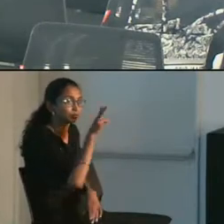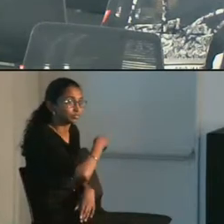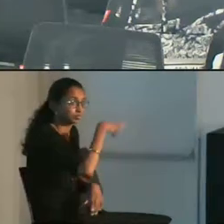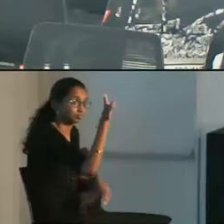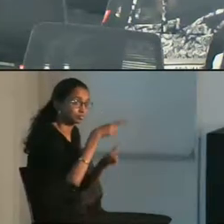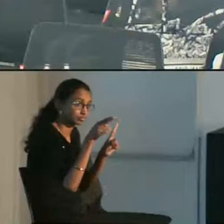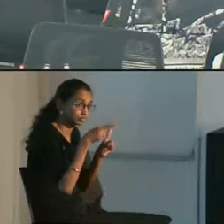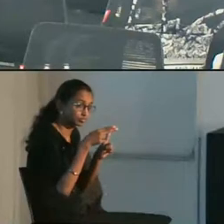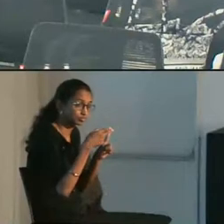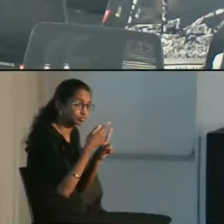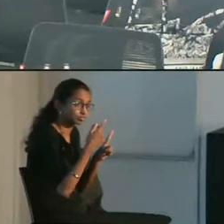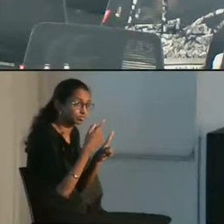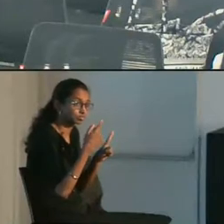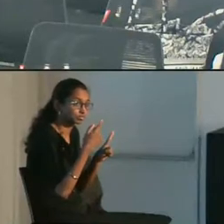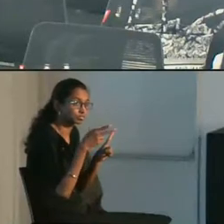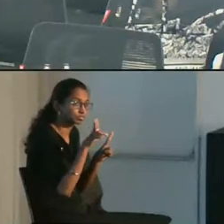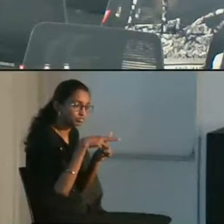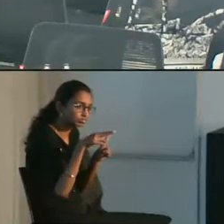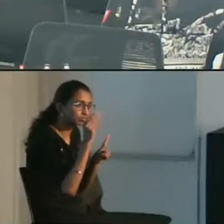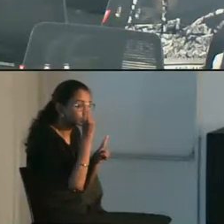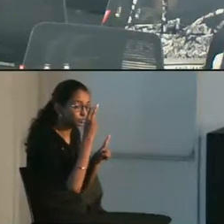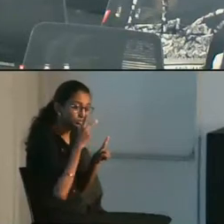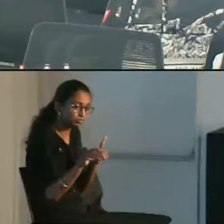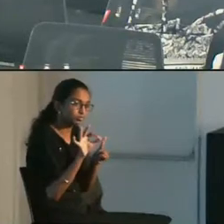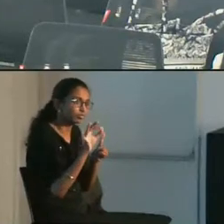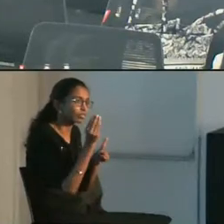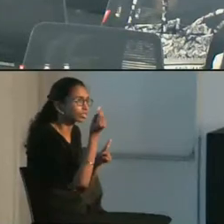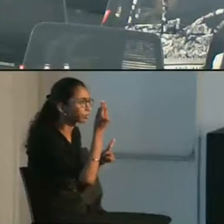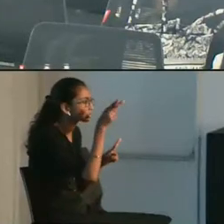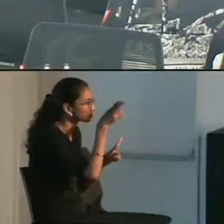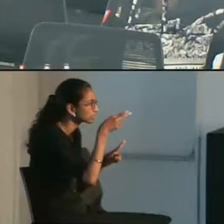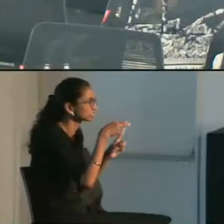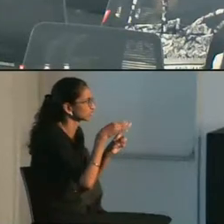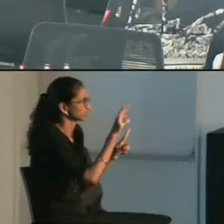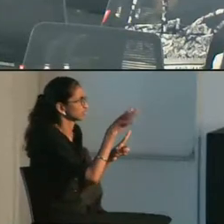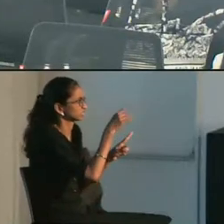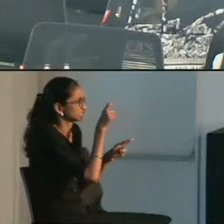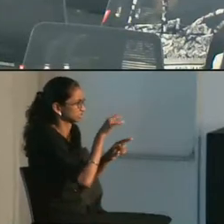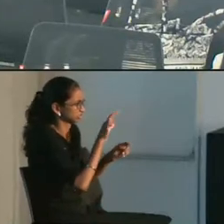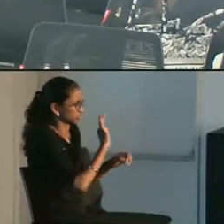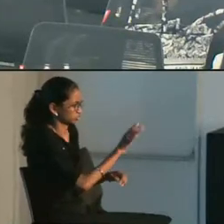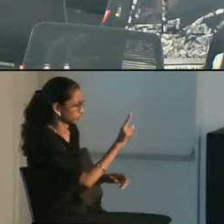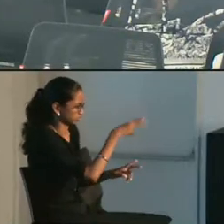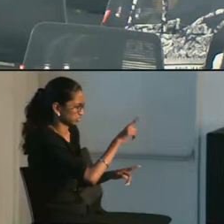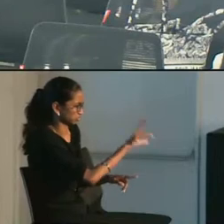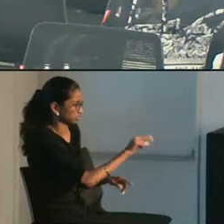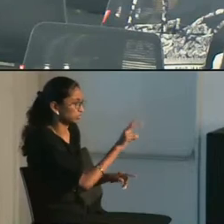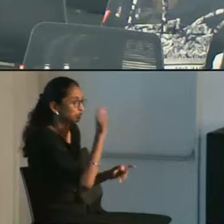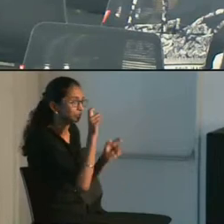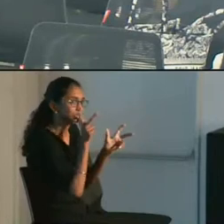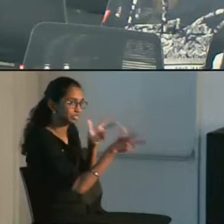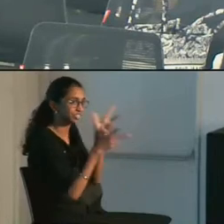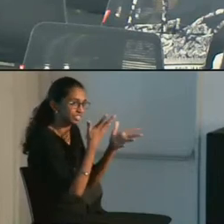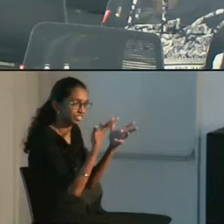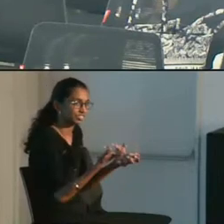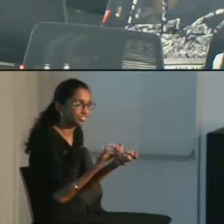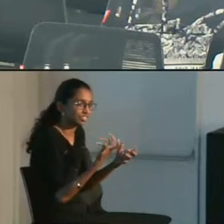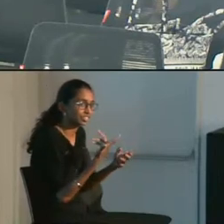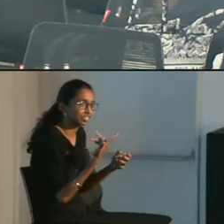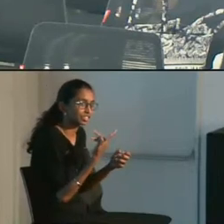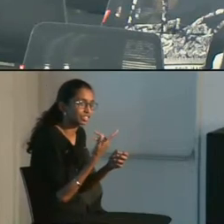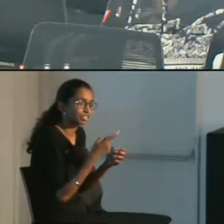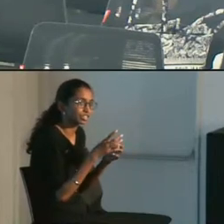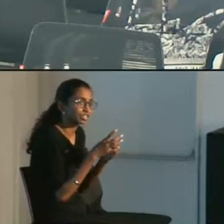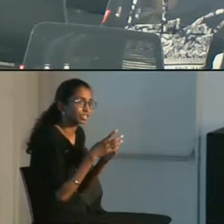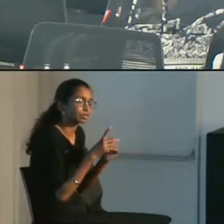art in North Madras, which is a place occupied by Dalits, generally. It's a problem when the graffiti is being put up by